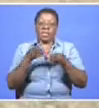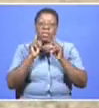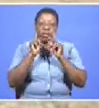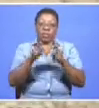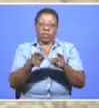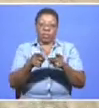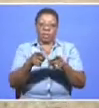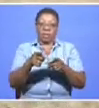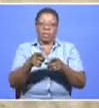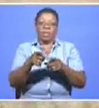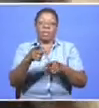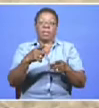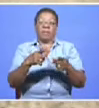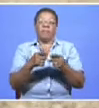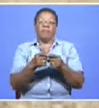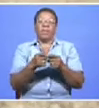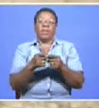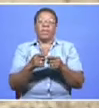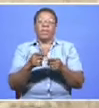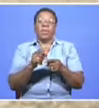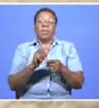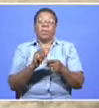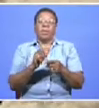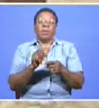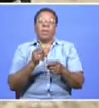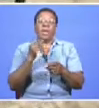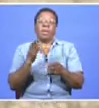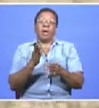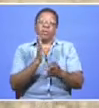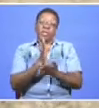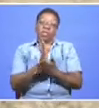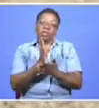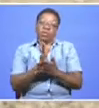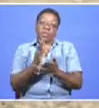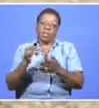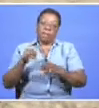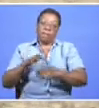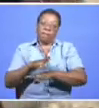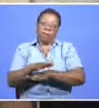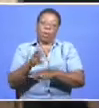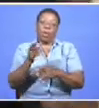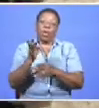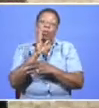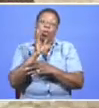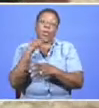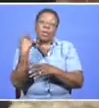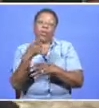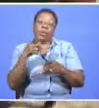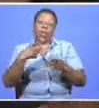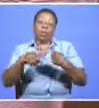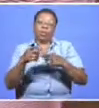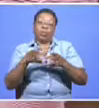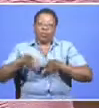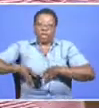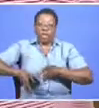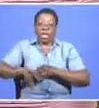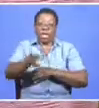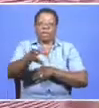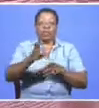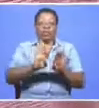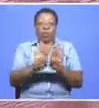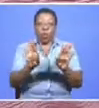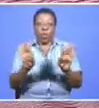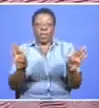culverts, you had a restricted flow because you only had the water could only go through the channels, the openings in the